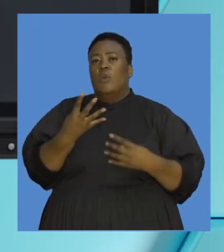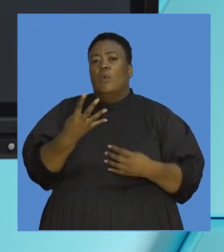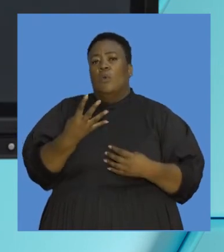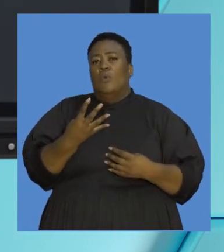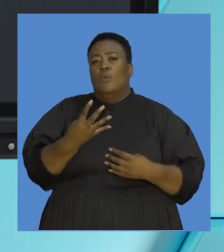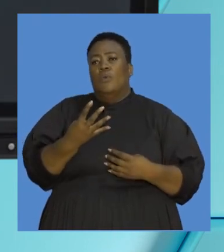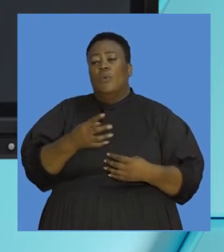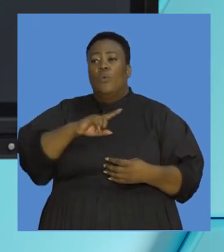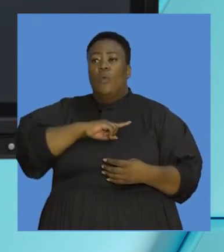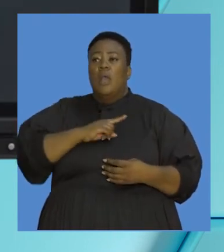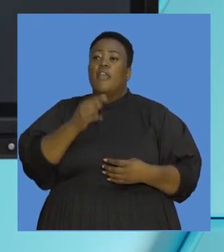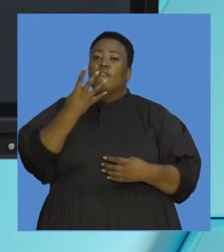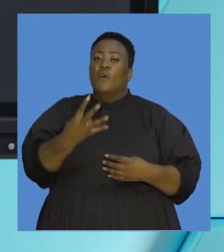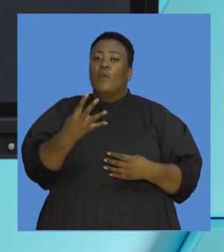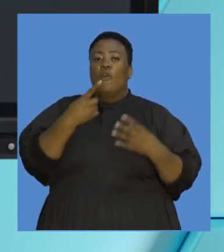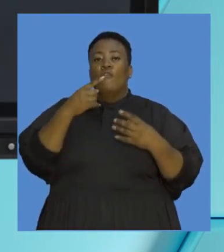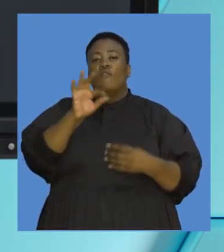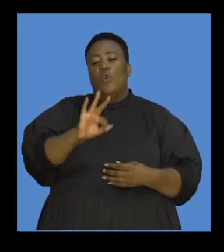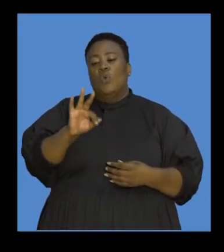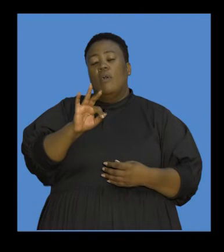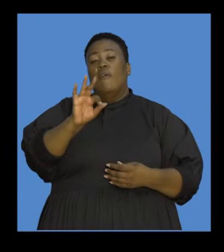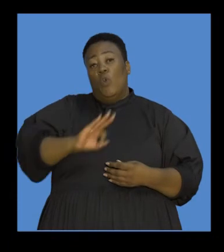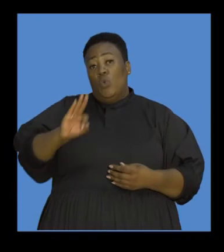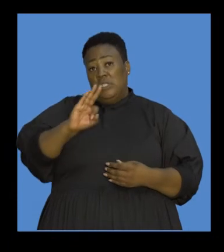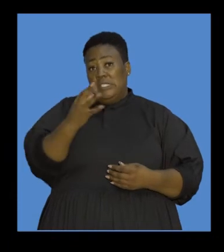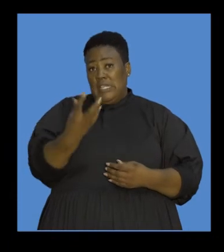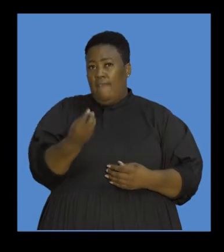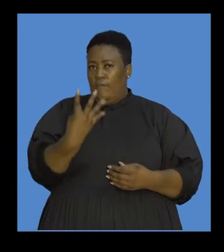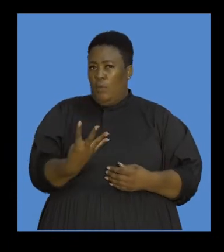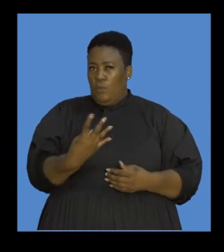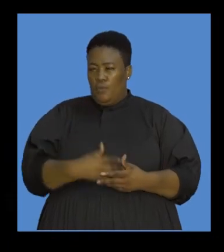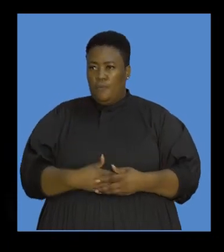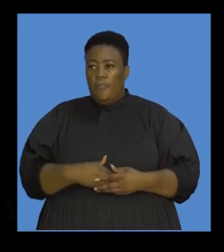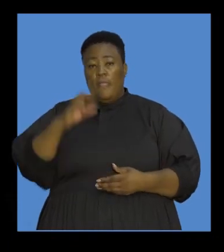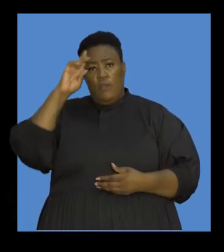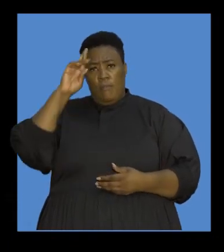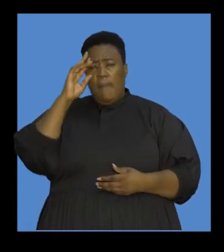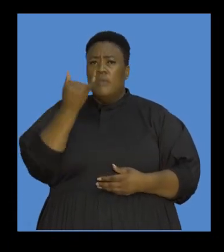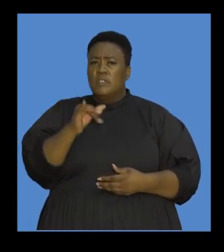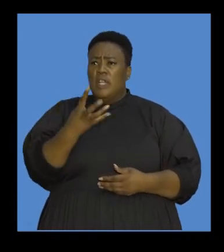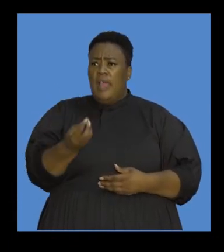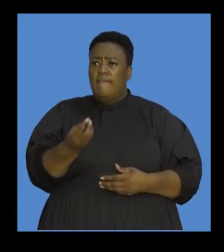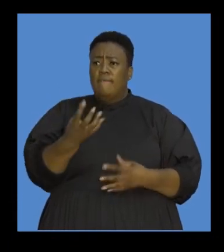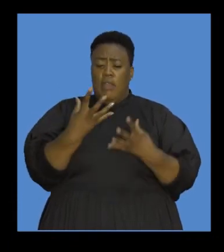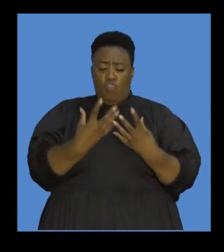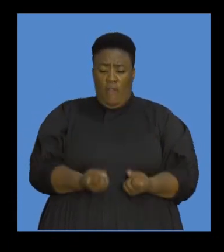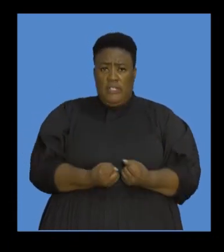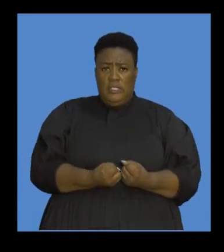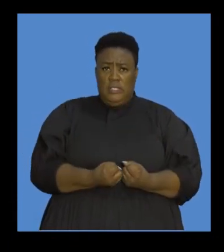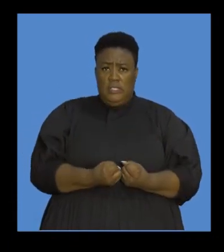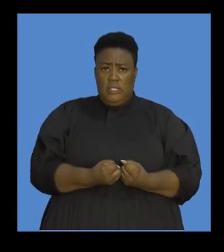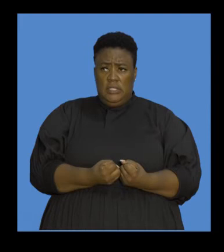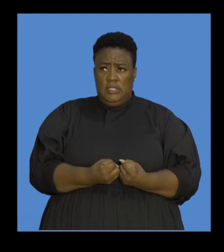in an exam because there's 4 forces. Remember, we still have gravity which acts